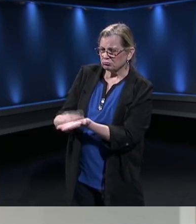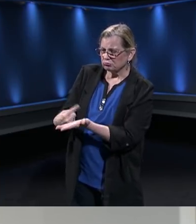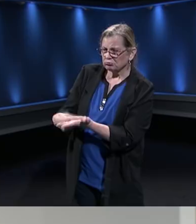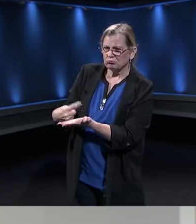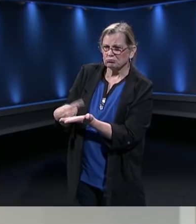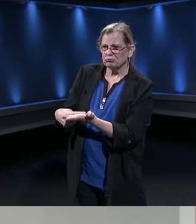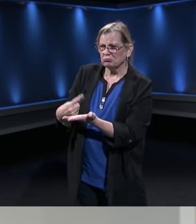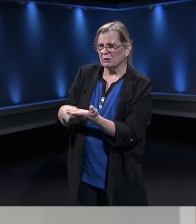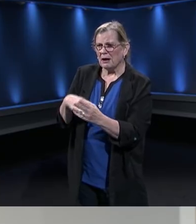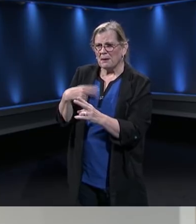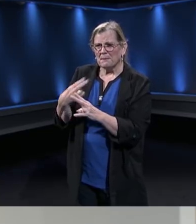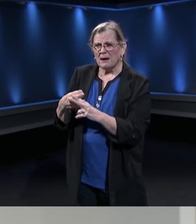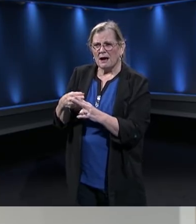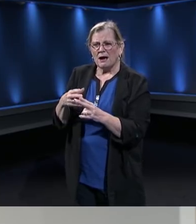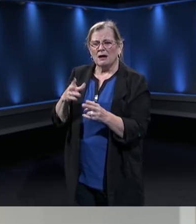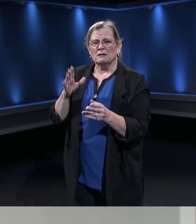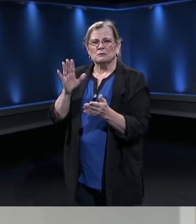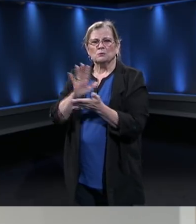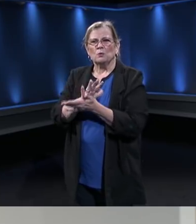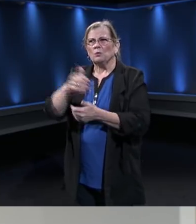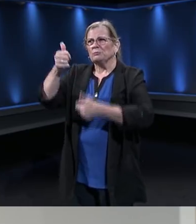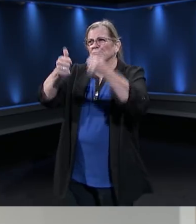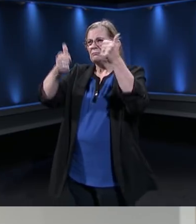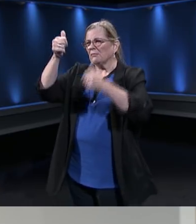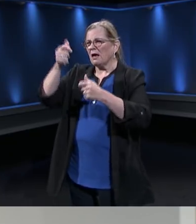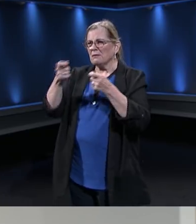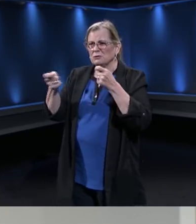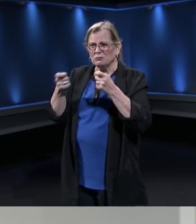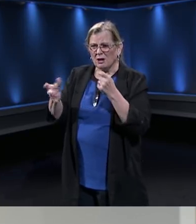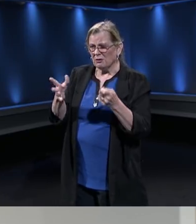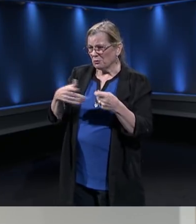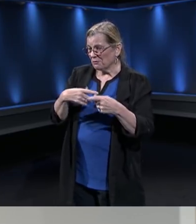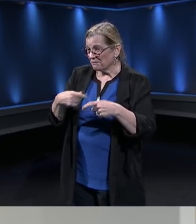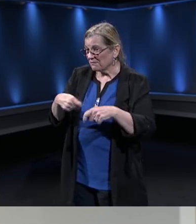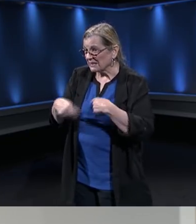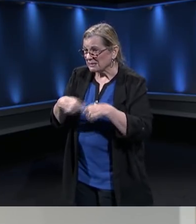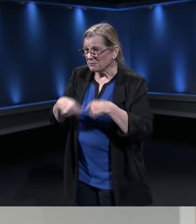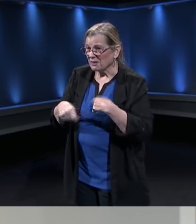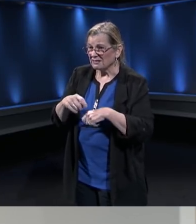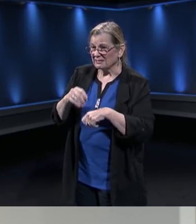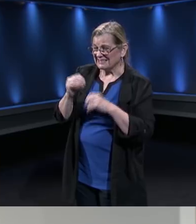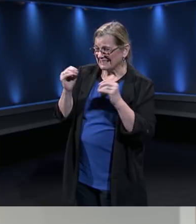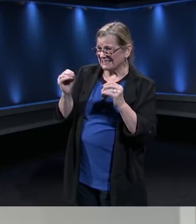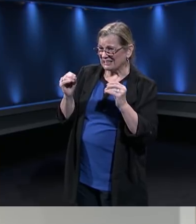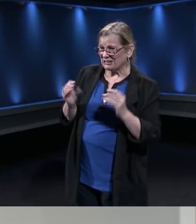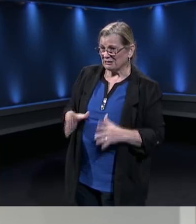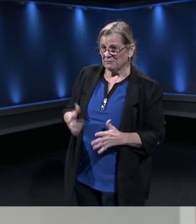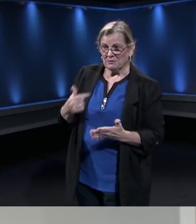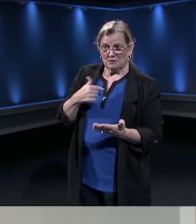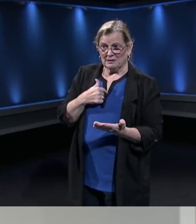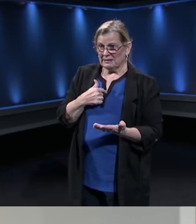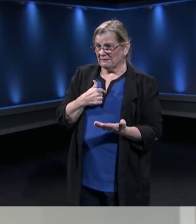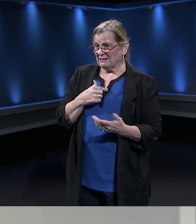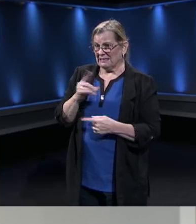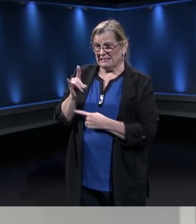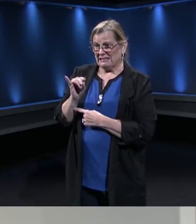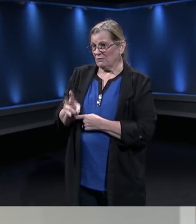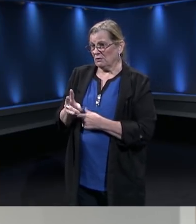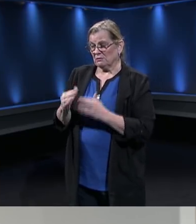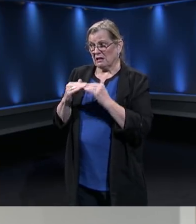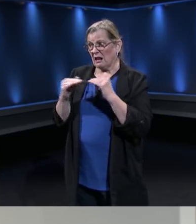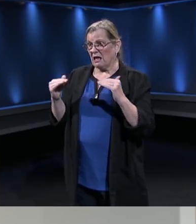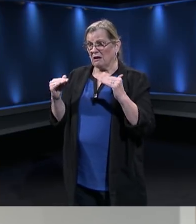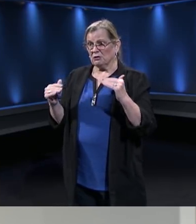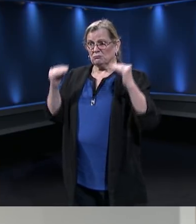additional flexibility for teachers can be had at the school. We have provided it at the division level, and we want teachers to